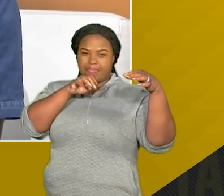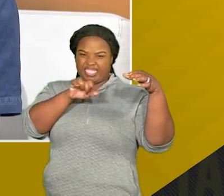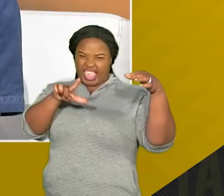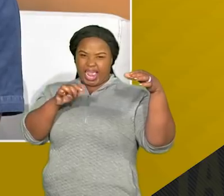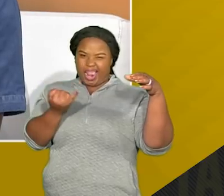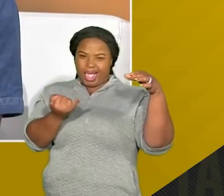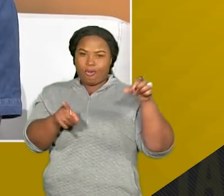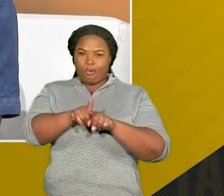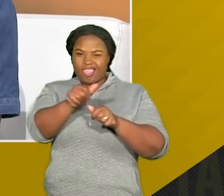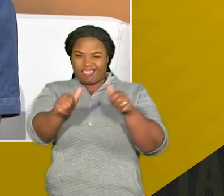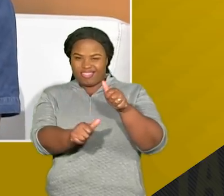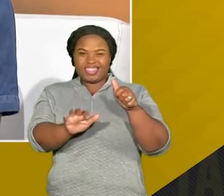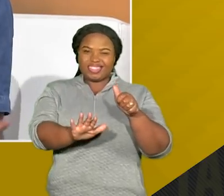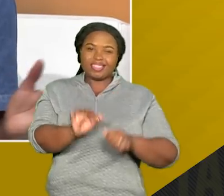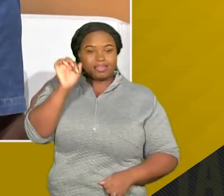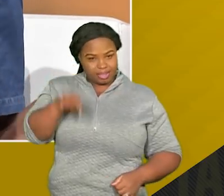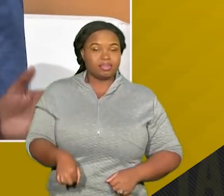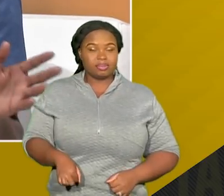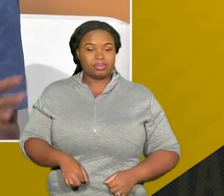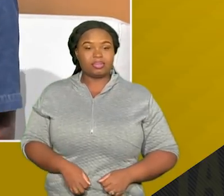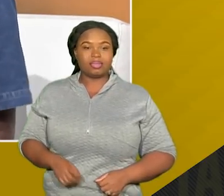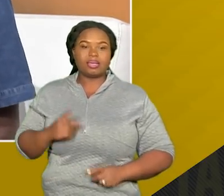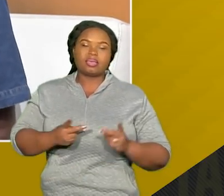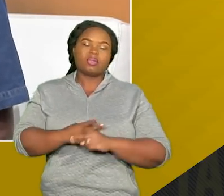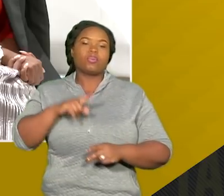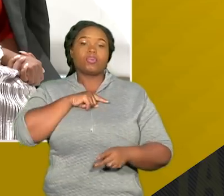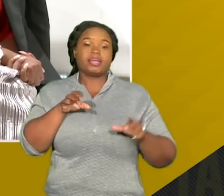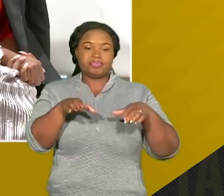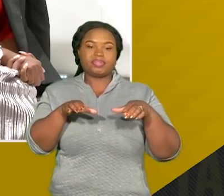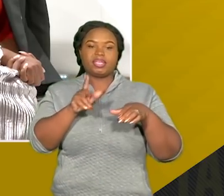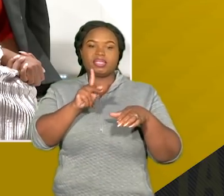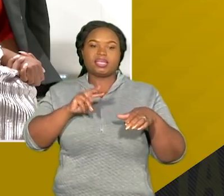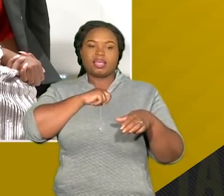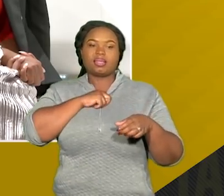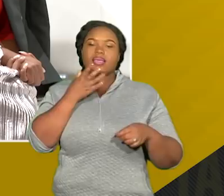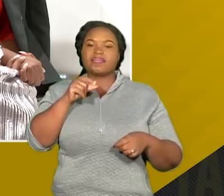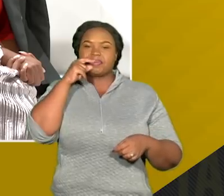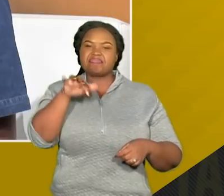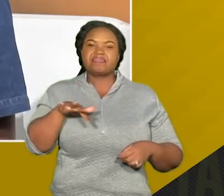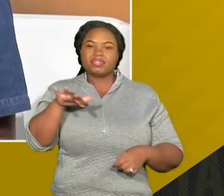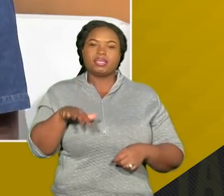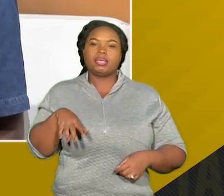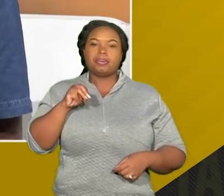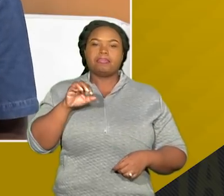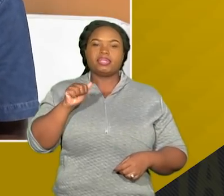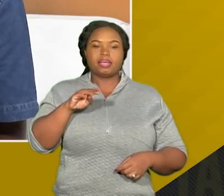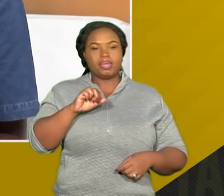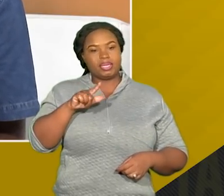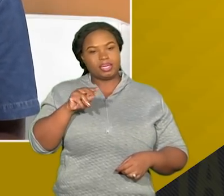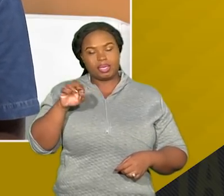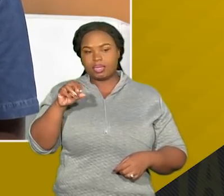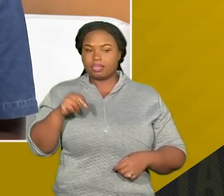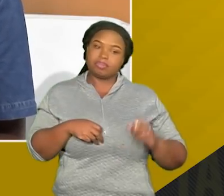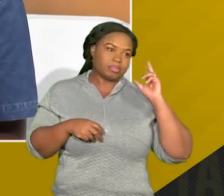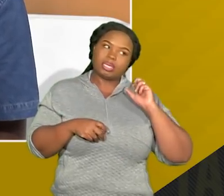PSL. You know, and if I would it. Because go KZN, they got this area called Kwamhlabelingani, you know it. No,